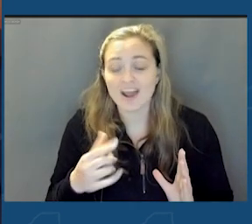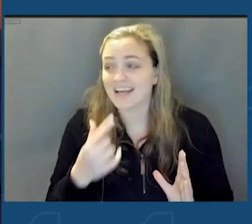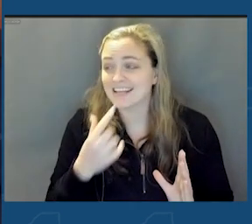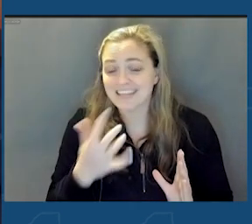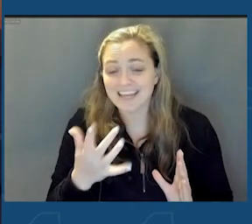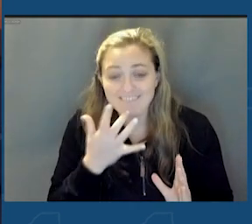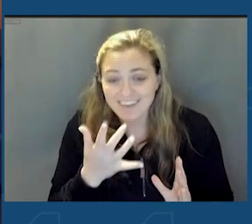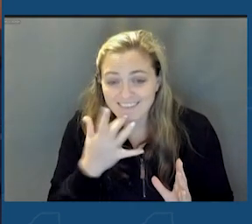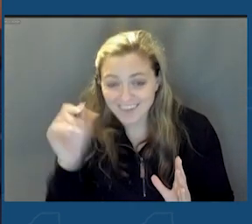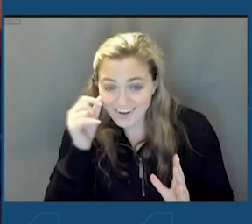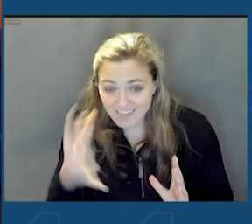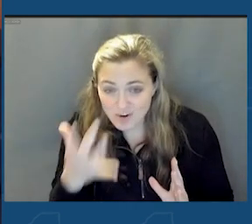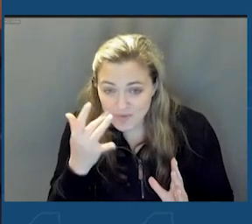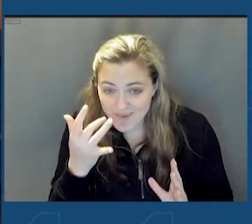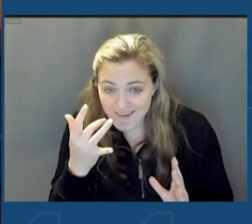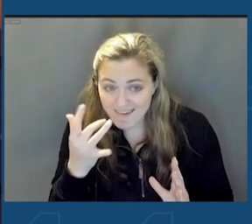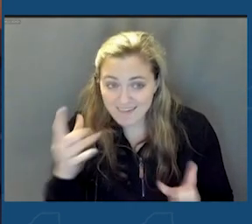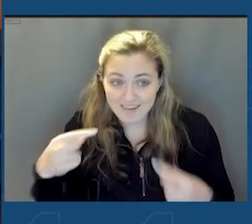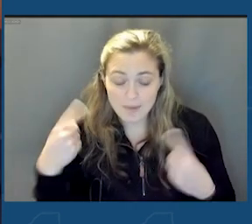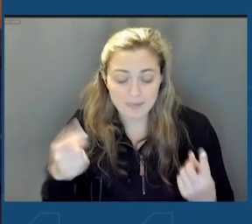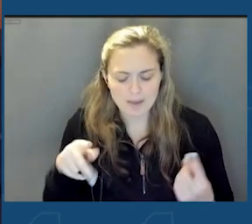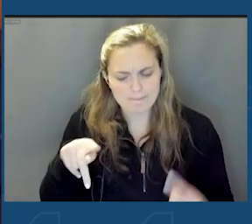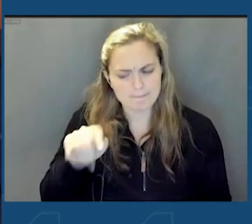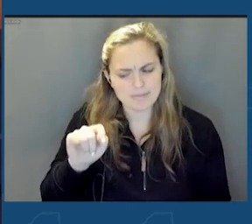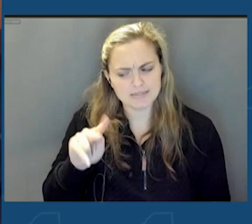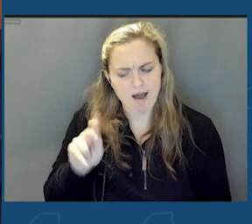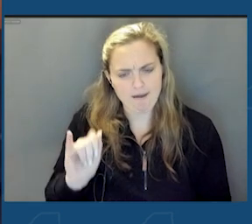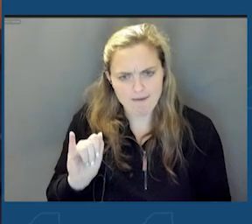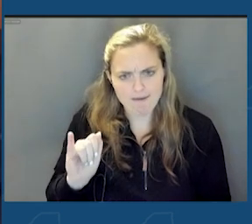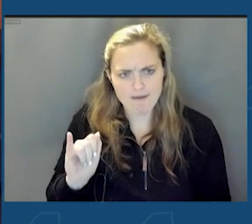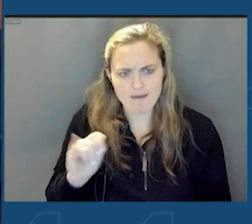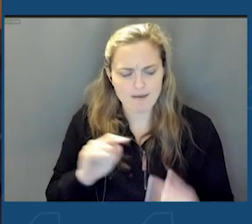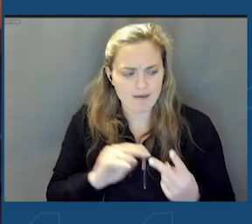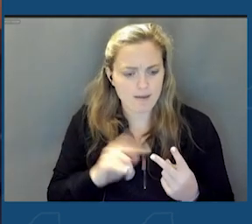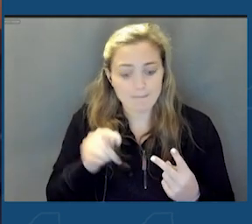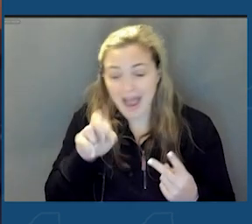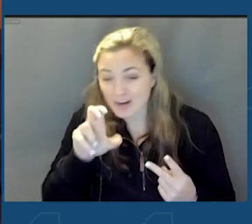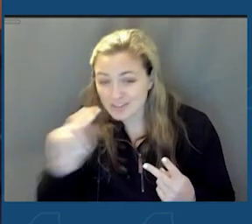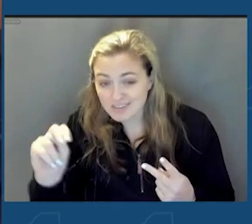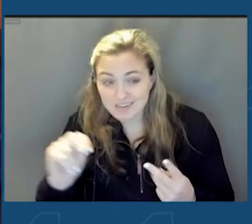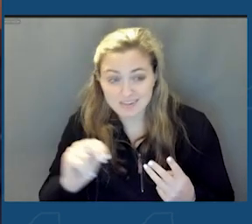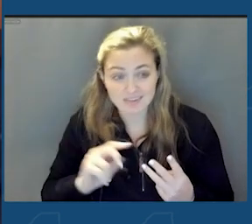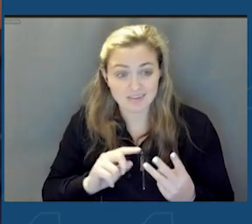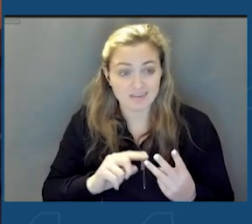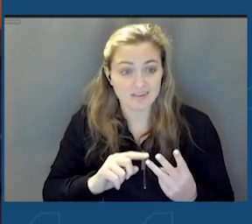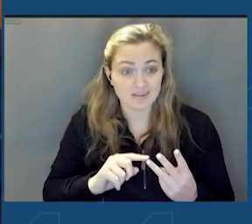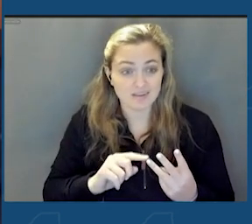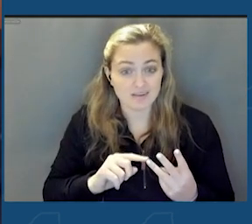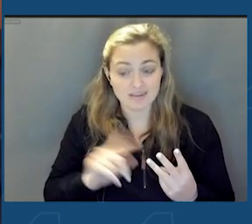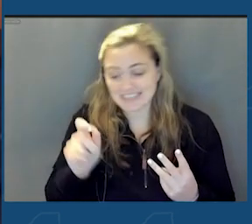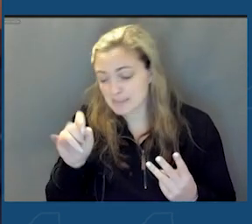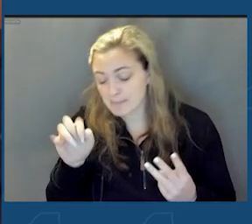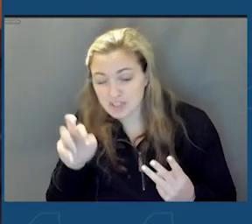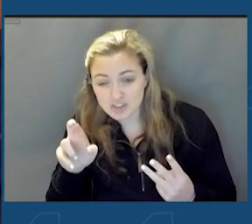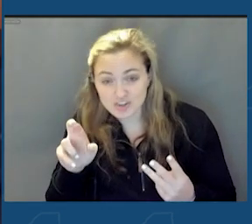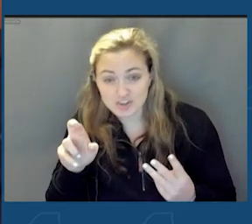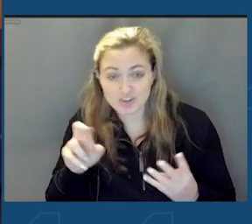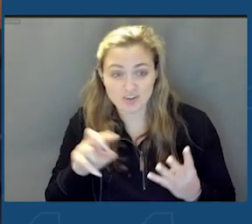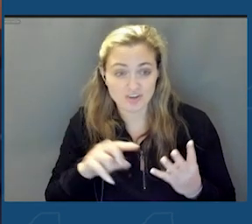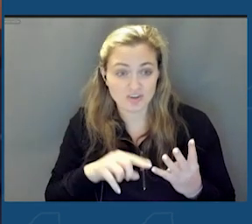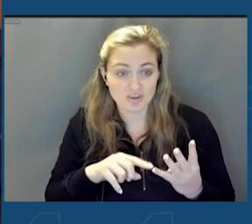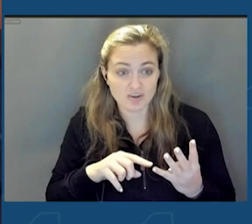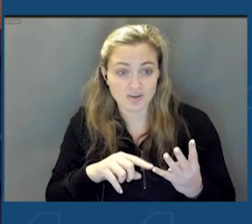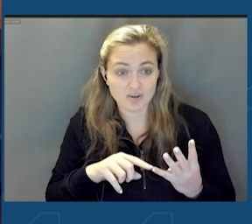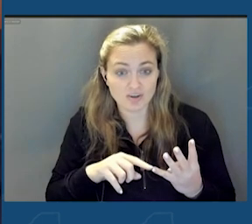governor because since Pataki, since Patterson, since Spitzer, and since my good